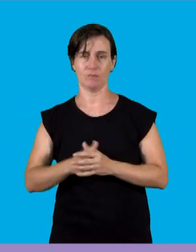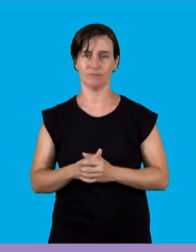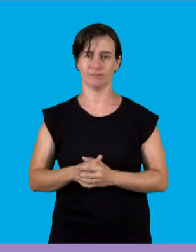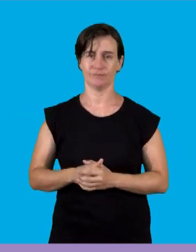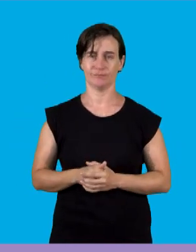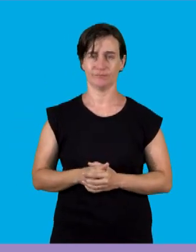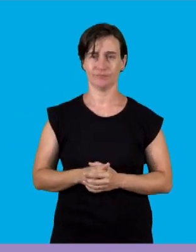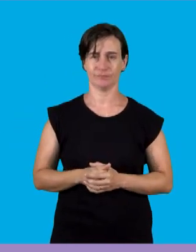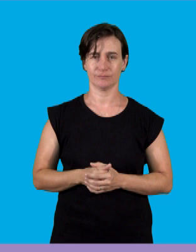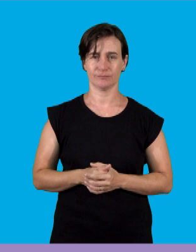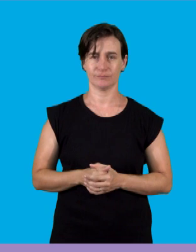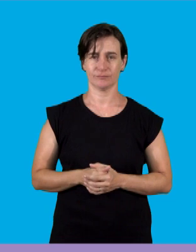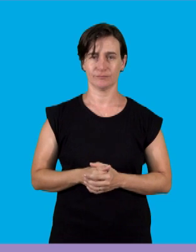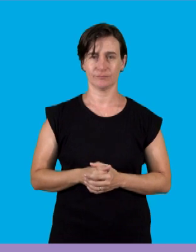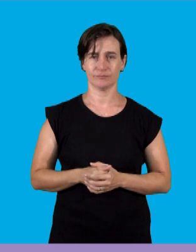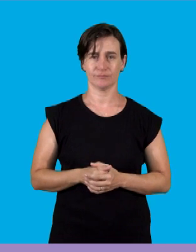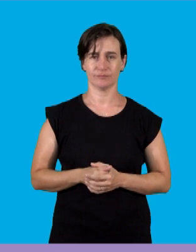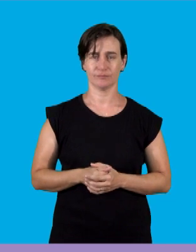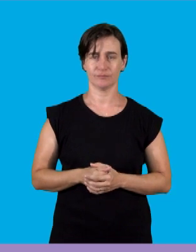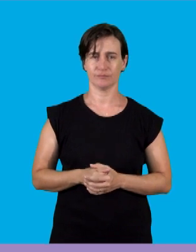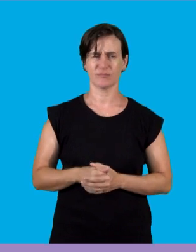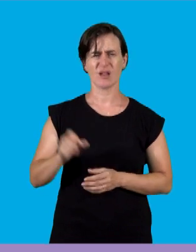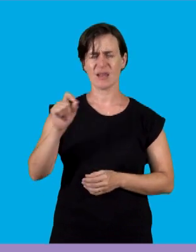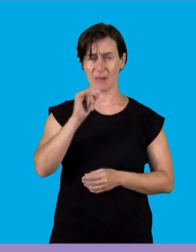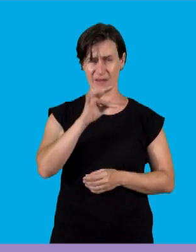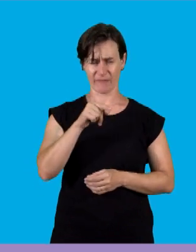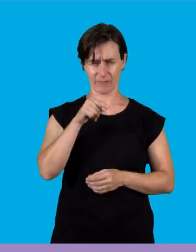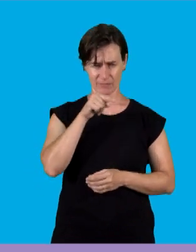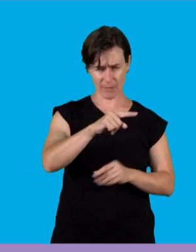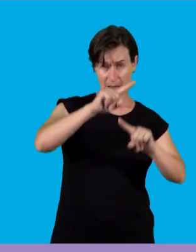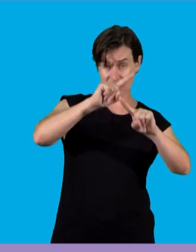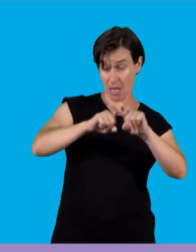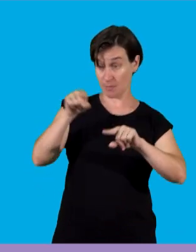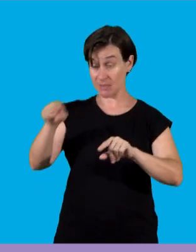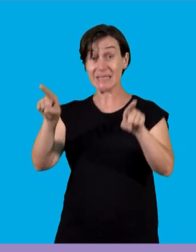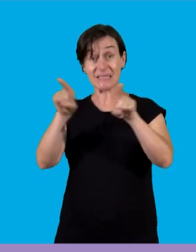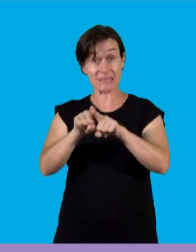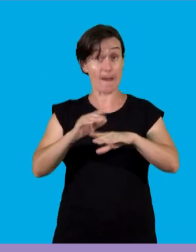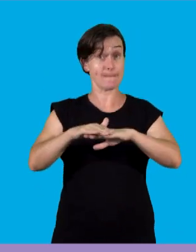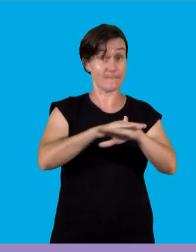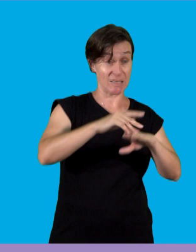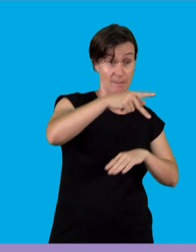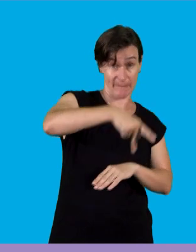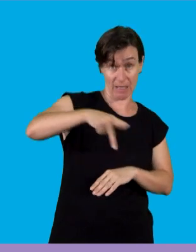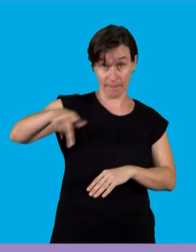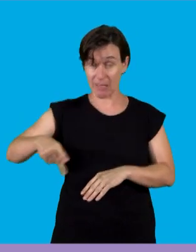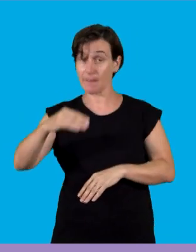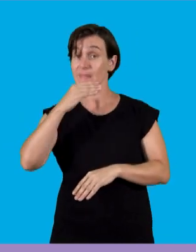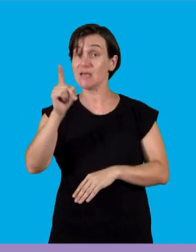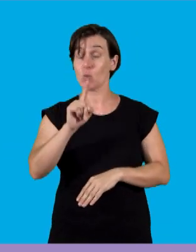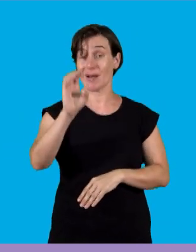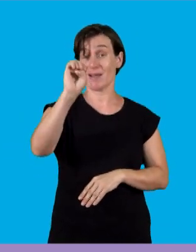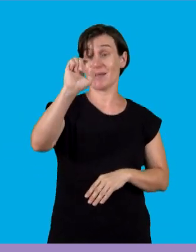with the P squared. Now what happens when we are multiplying powers that have the same base? Yes, we are going